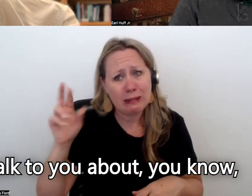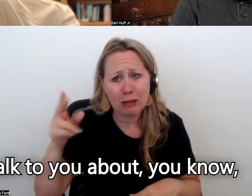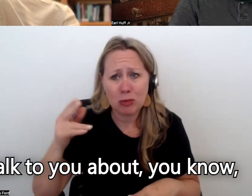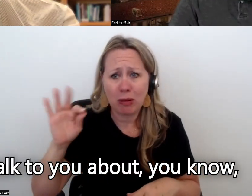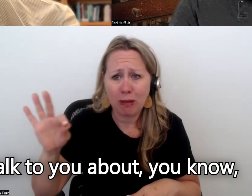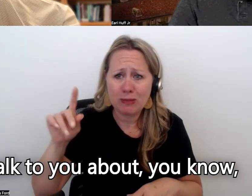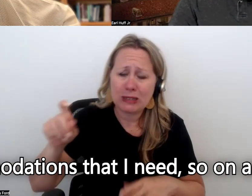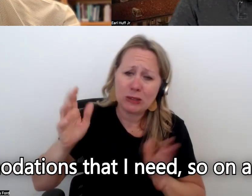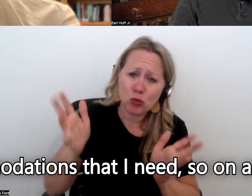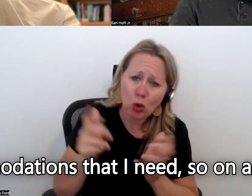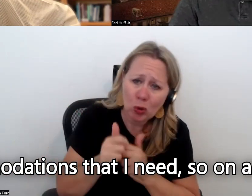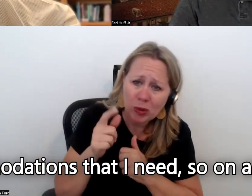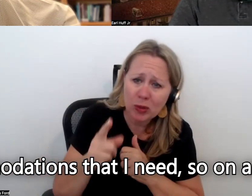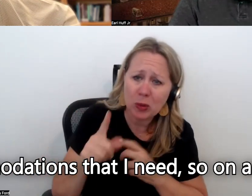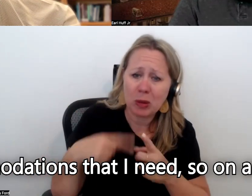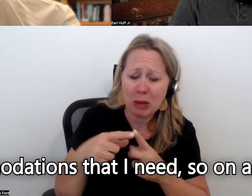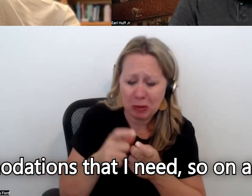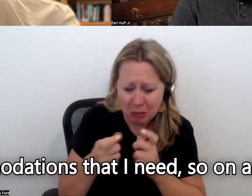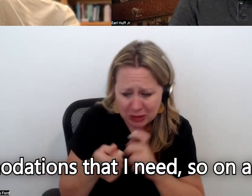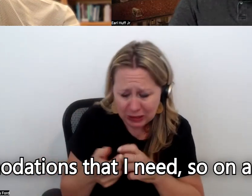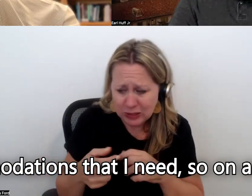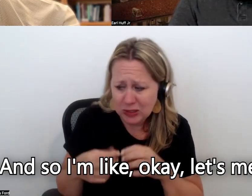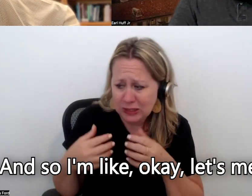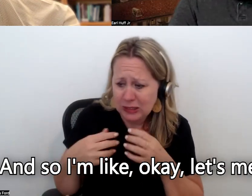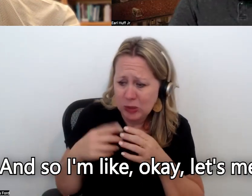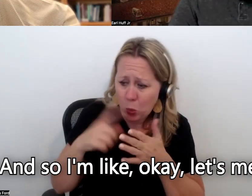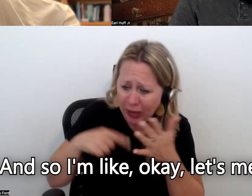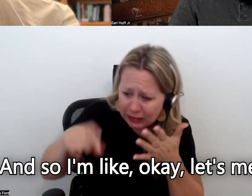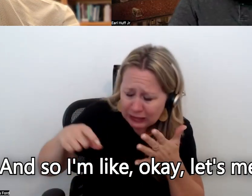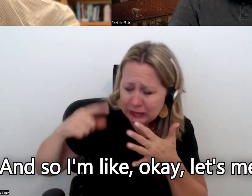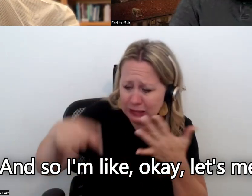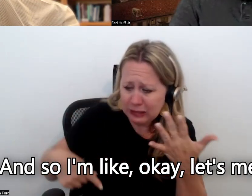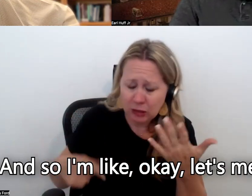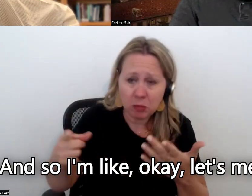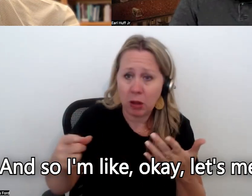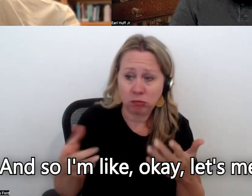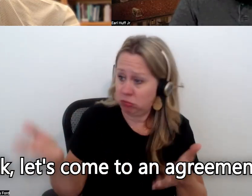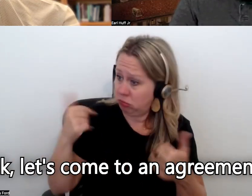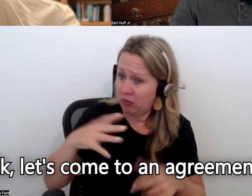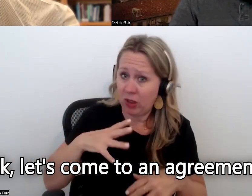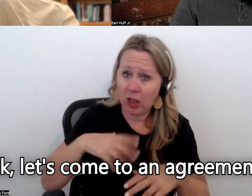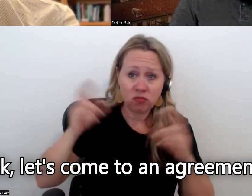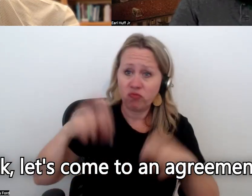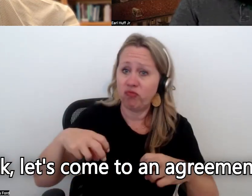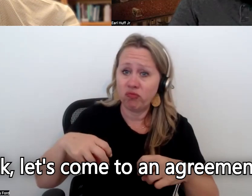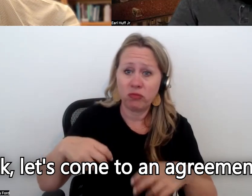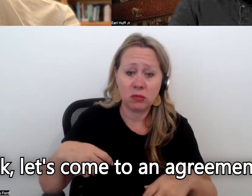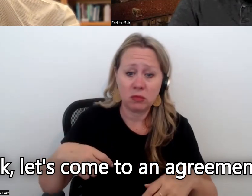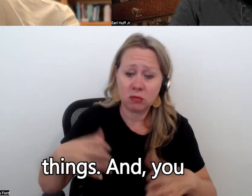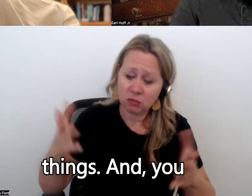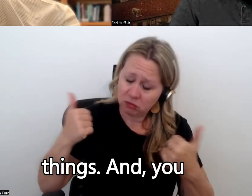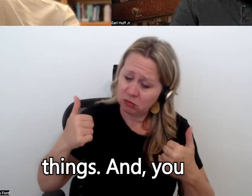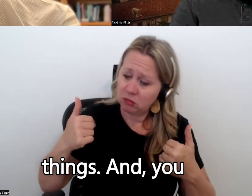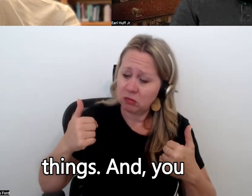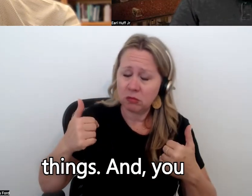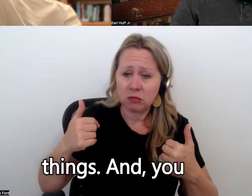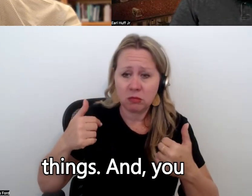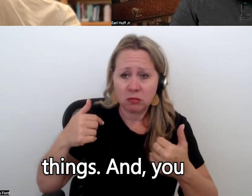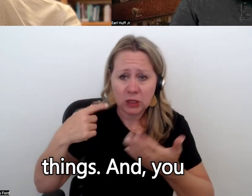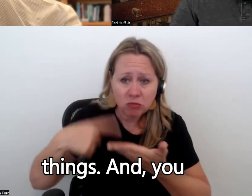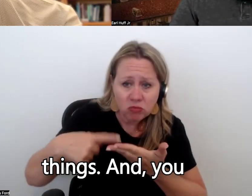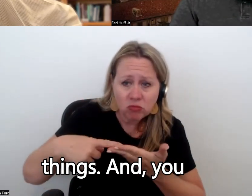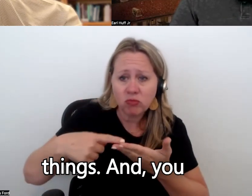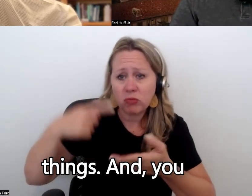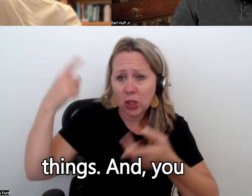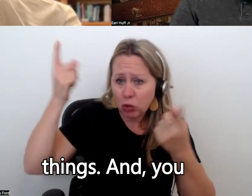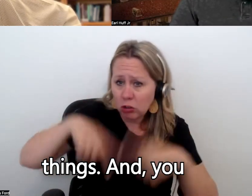you about, accommodations that I need, so on and so forth. And so I'm like, okay, let's meet, let's talk, let's come to an agreement on things.